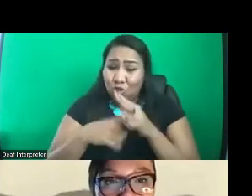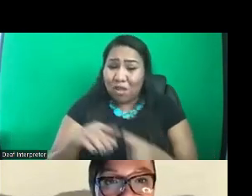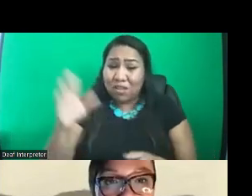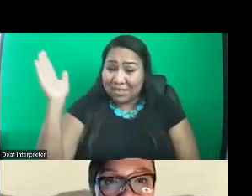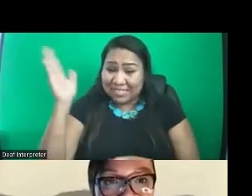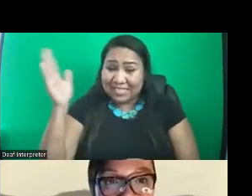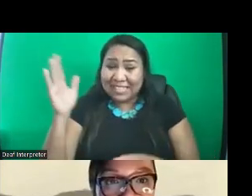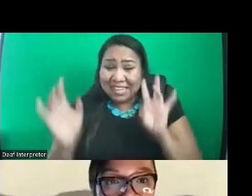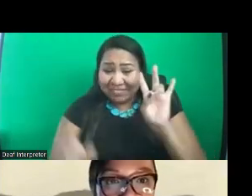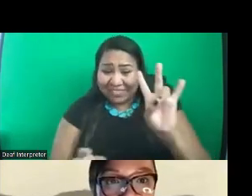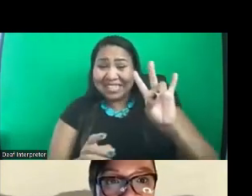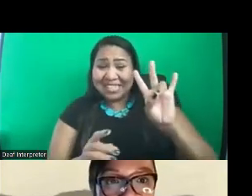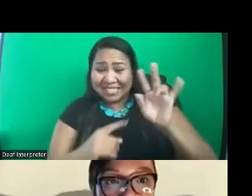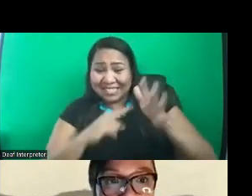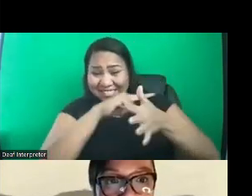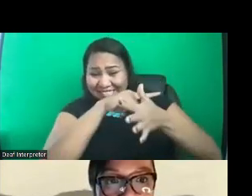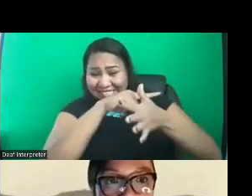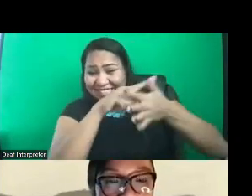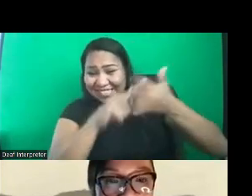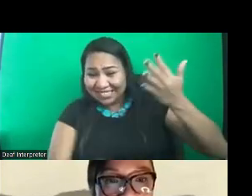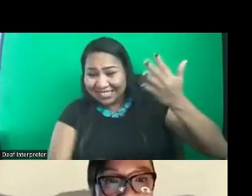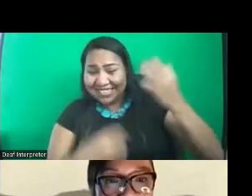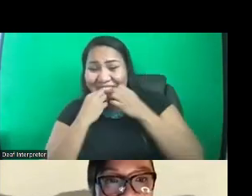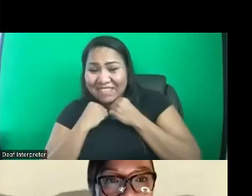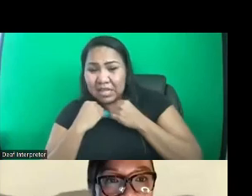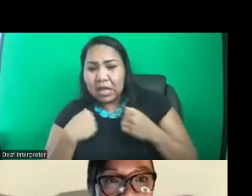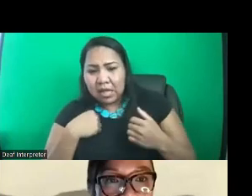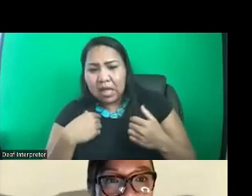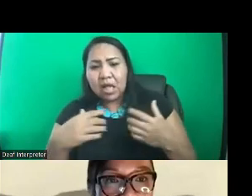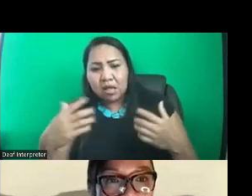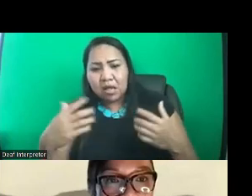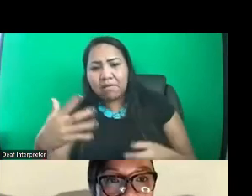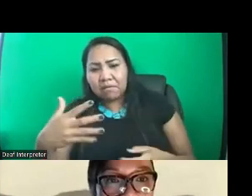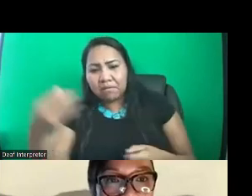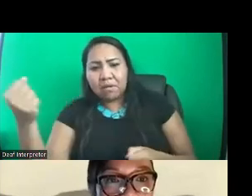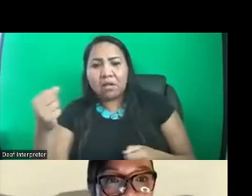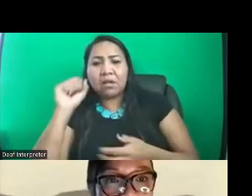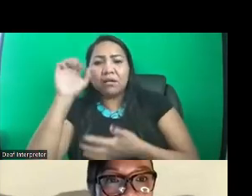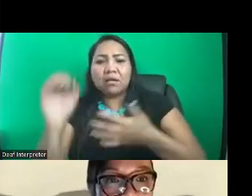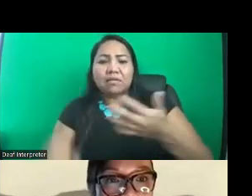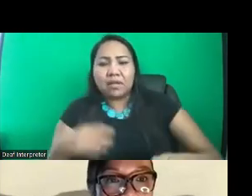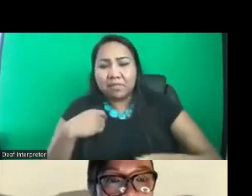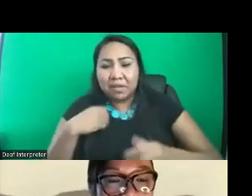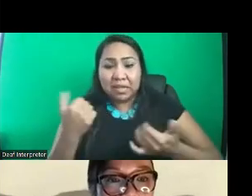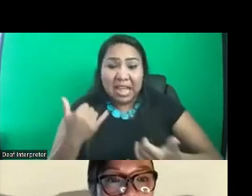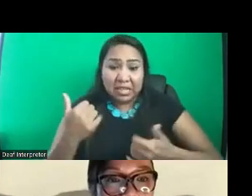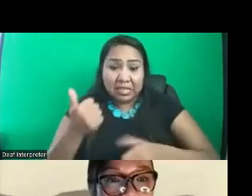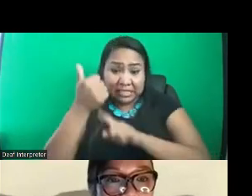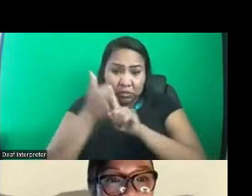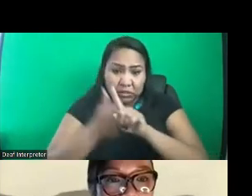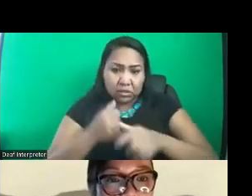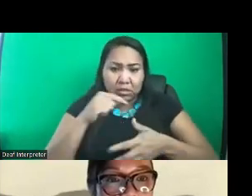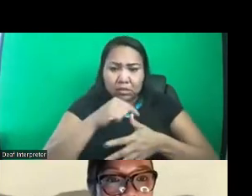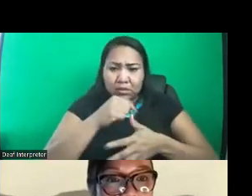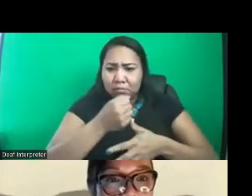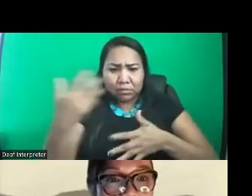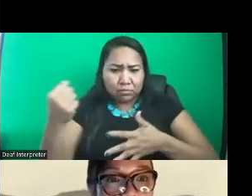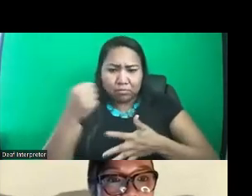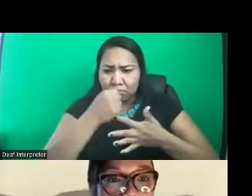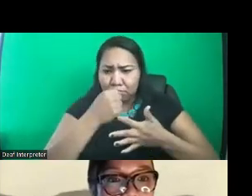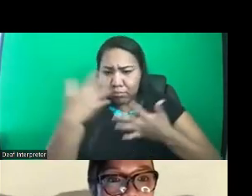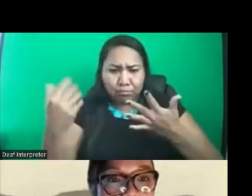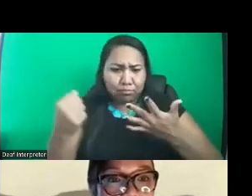presentation. I went over them fast, but each one is very meaningful. And the more you think about